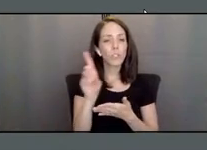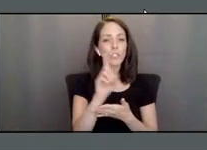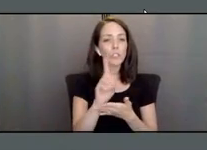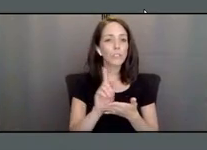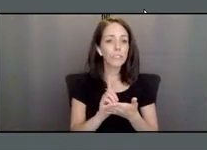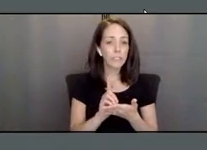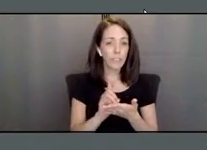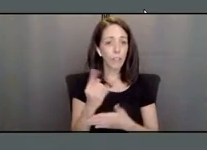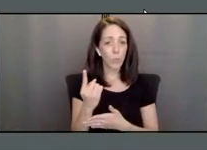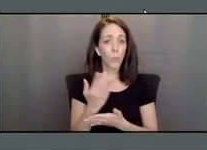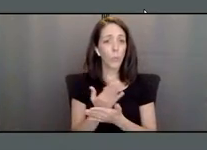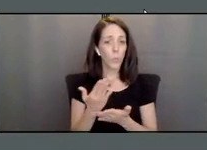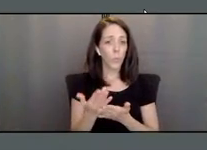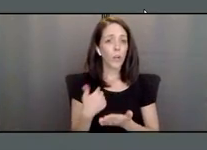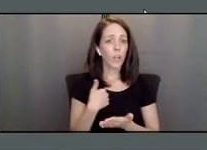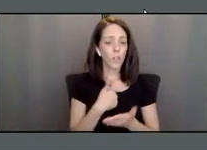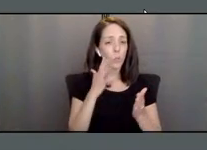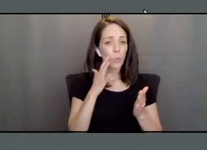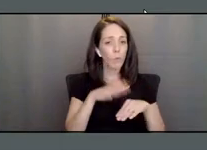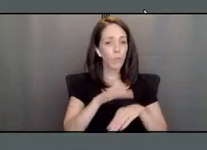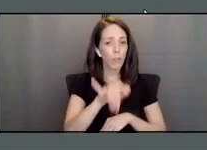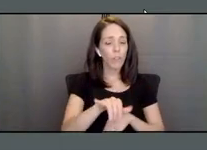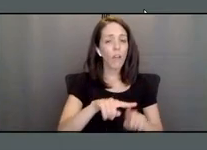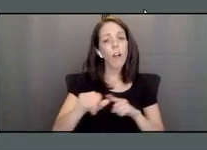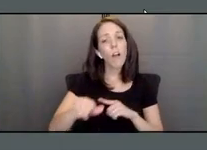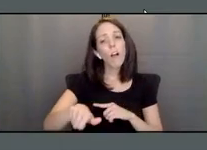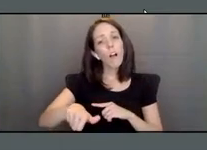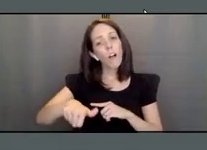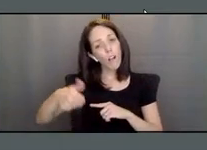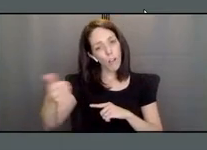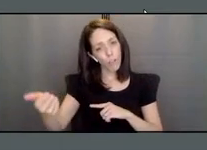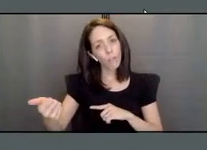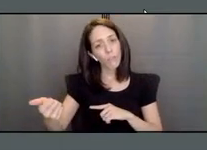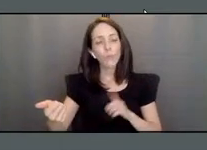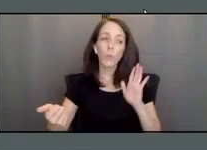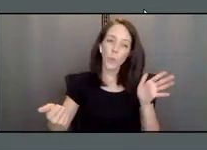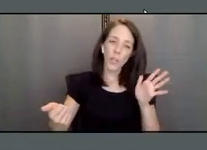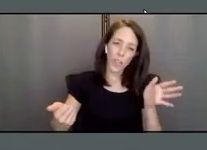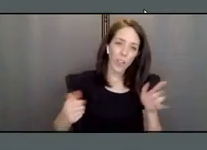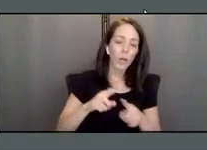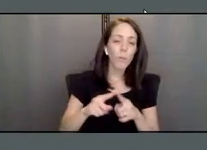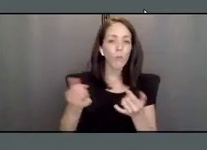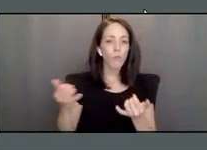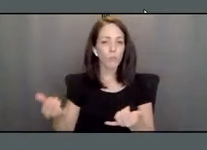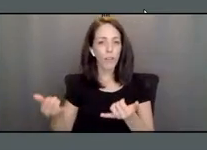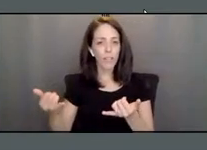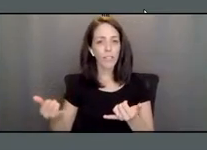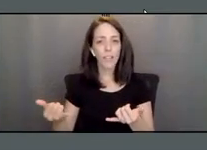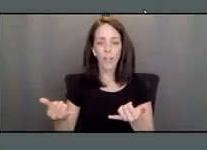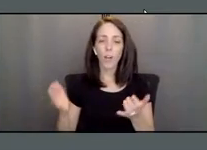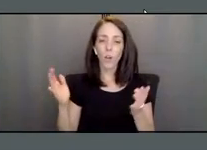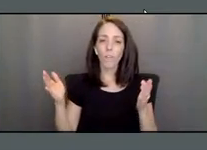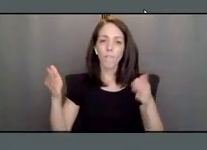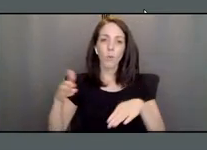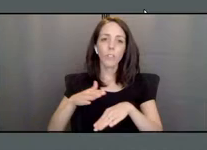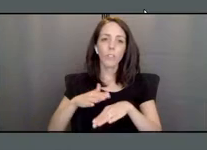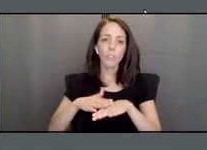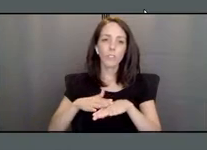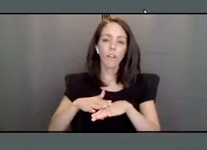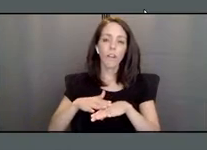And our other focus, we will be looking at that, but primarily we've been working with Jennifer Gossett